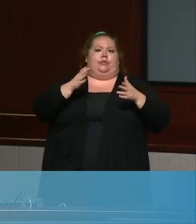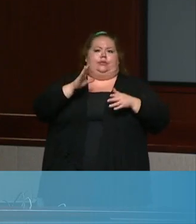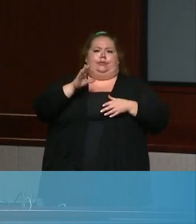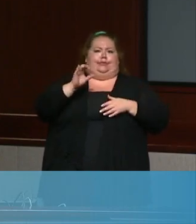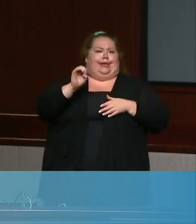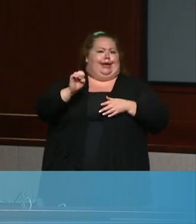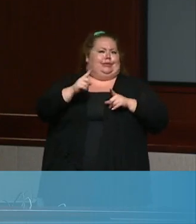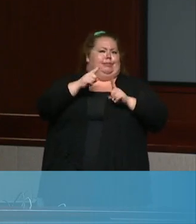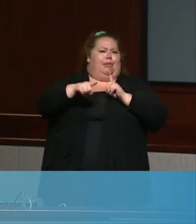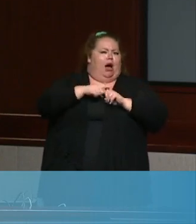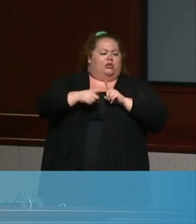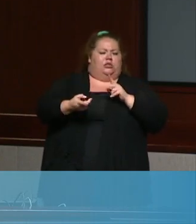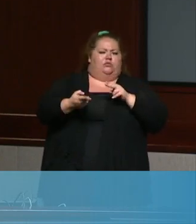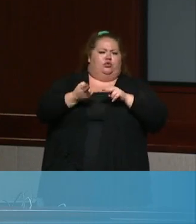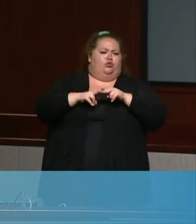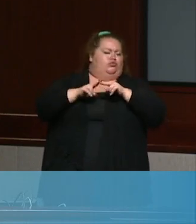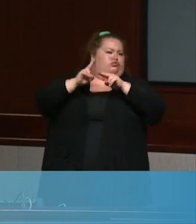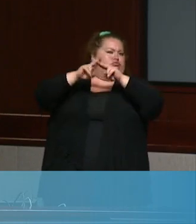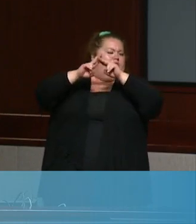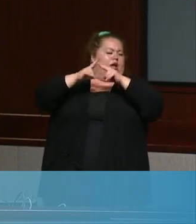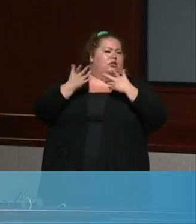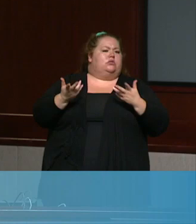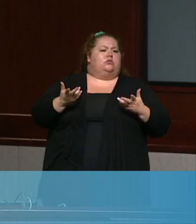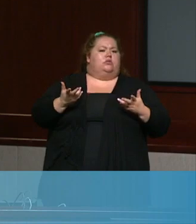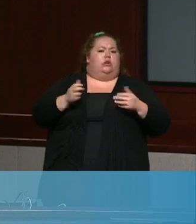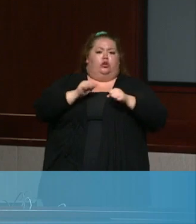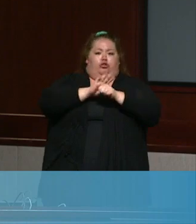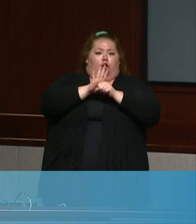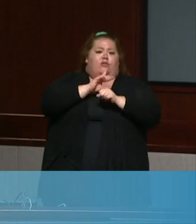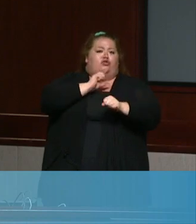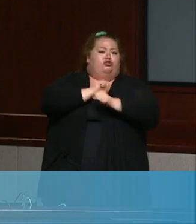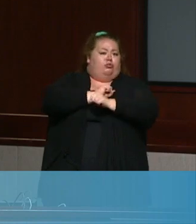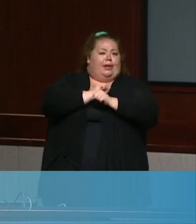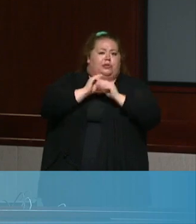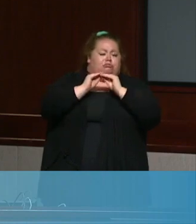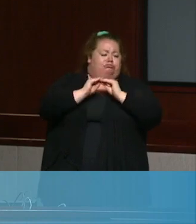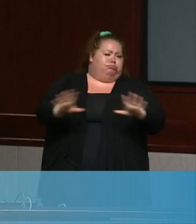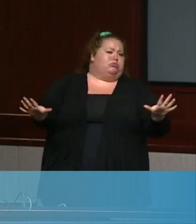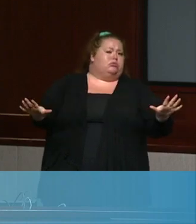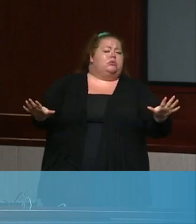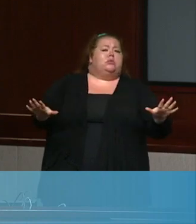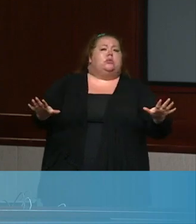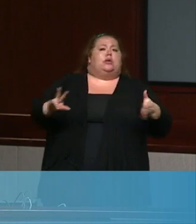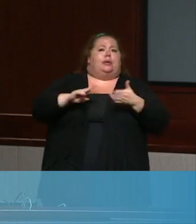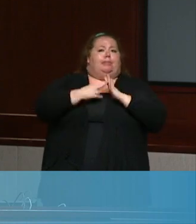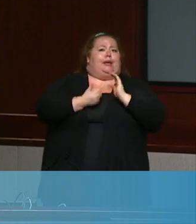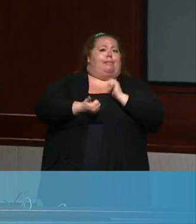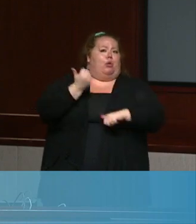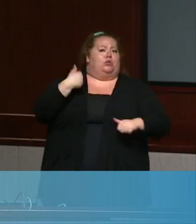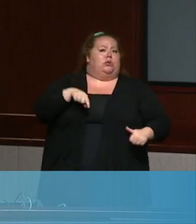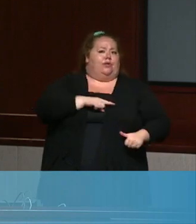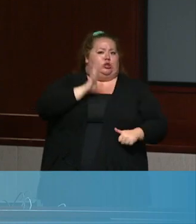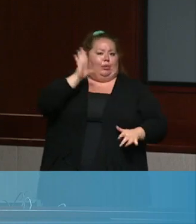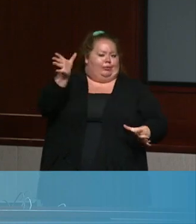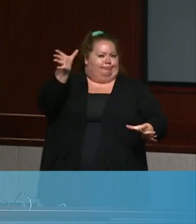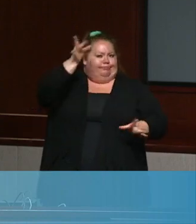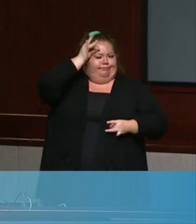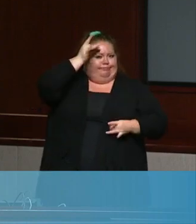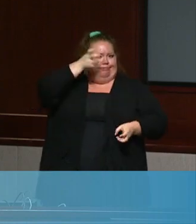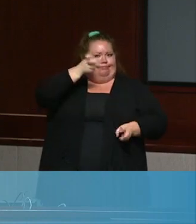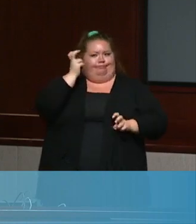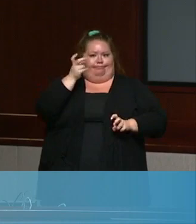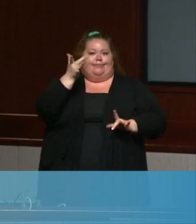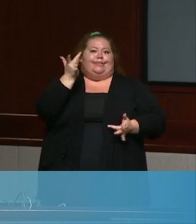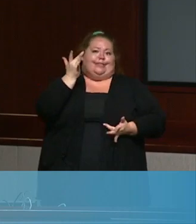know, if this is, if COVID-19 is a truly novel virus, then most of us are going to catch it. We know, particularly in the